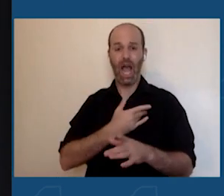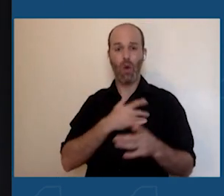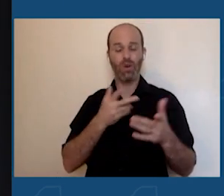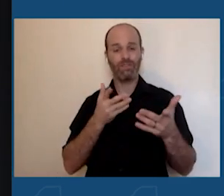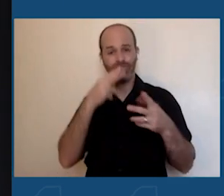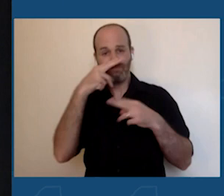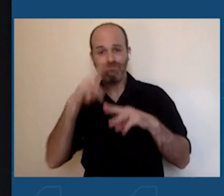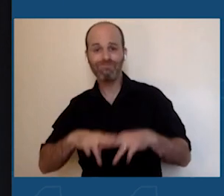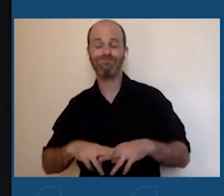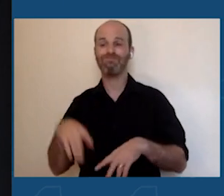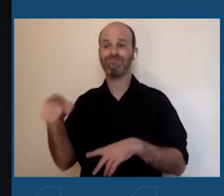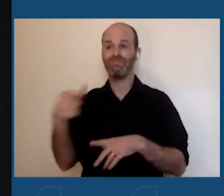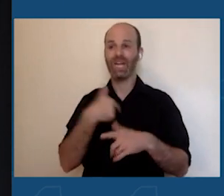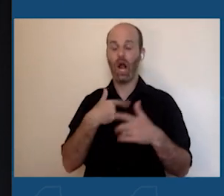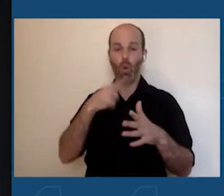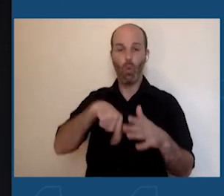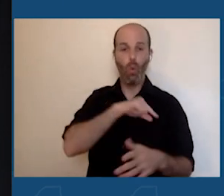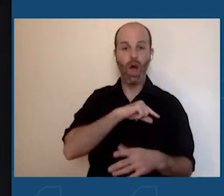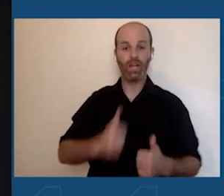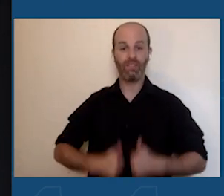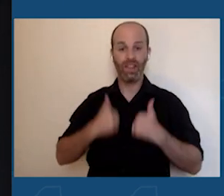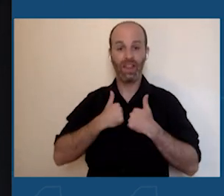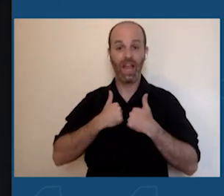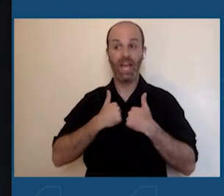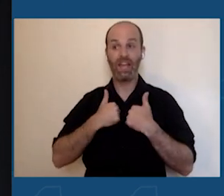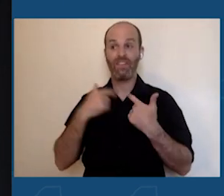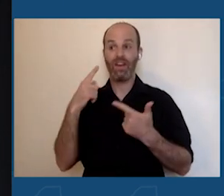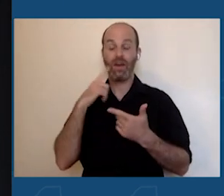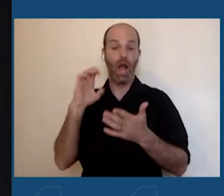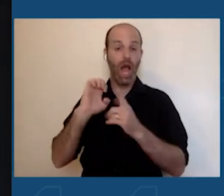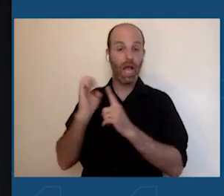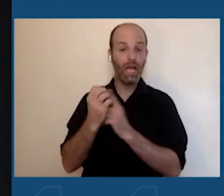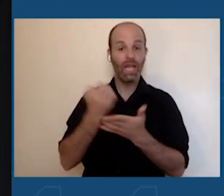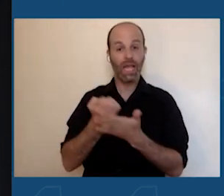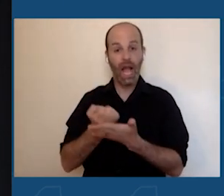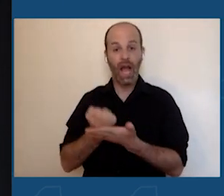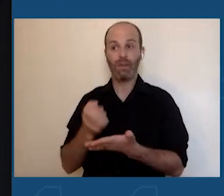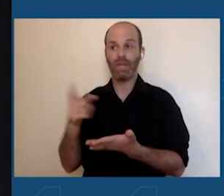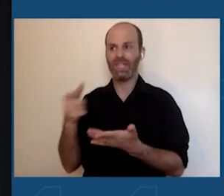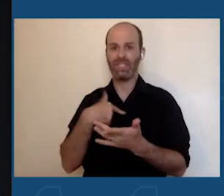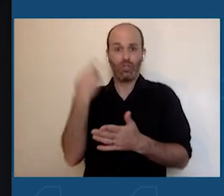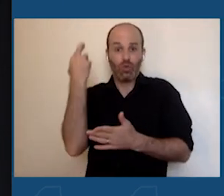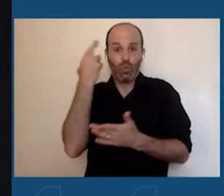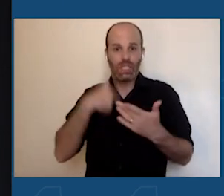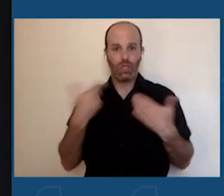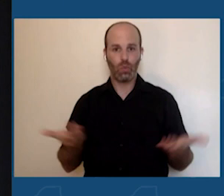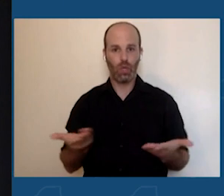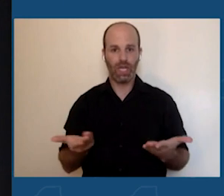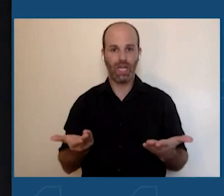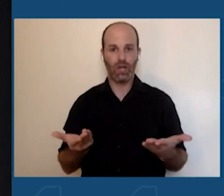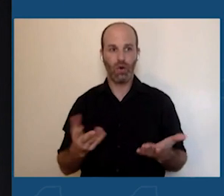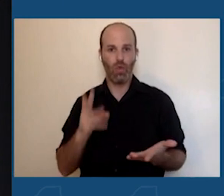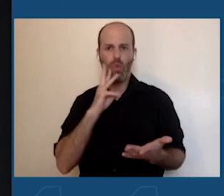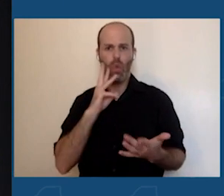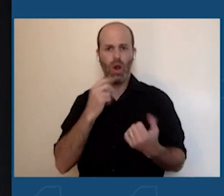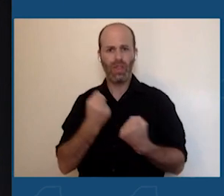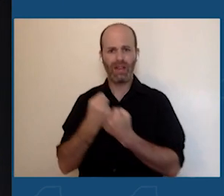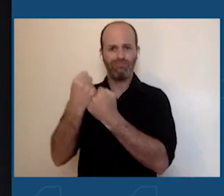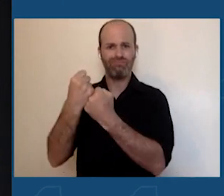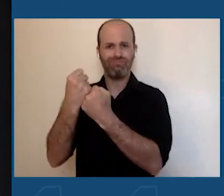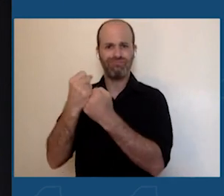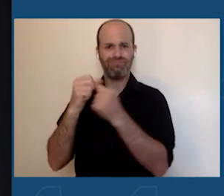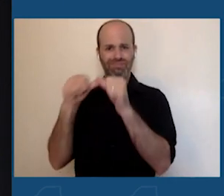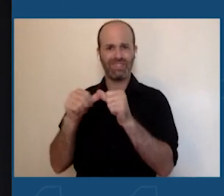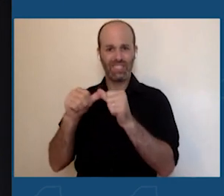many people, it's the reason we live here. The water that sustains us is beneath our